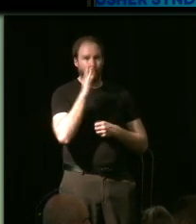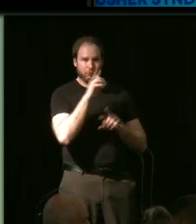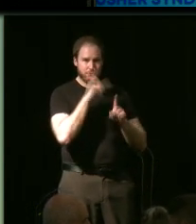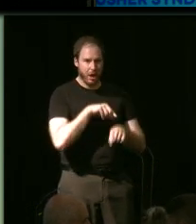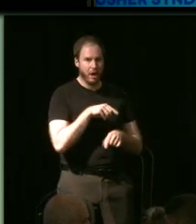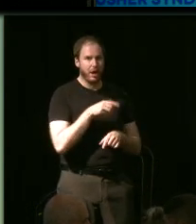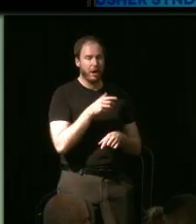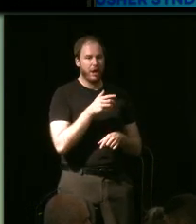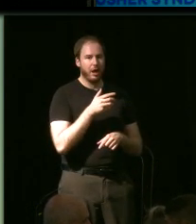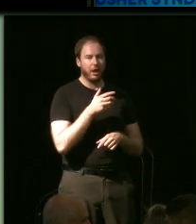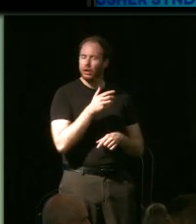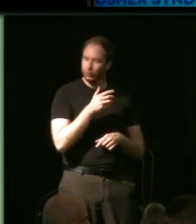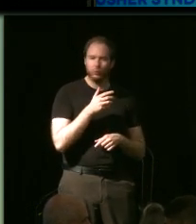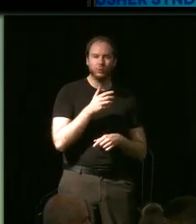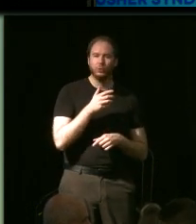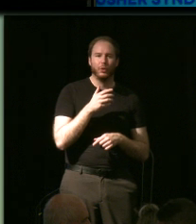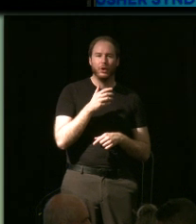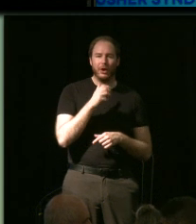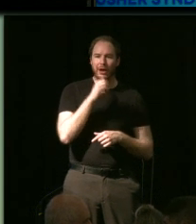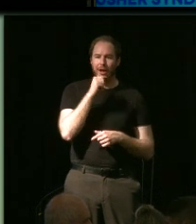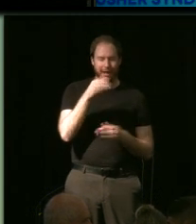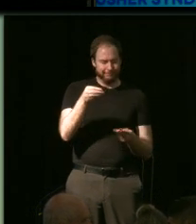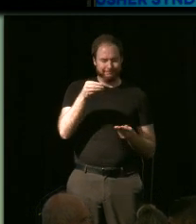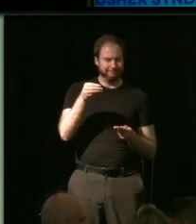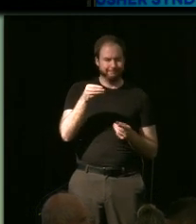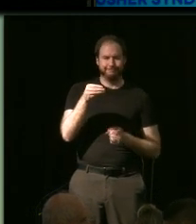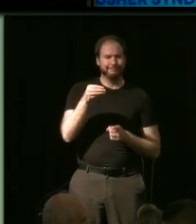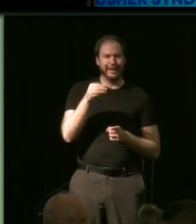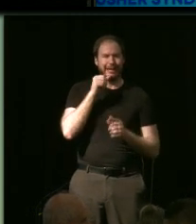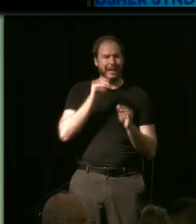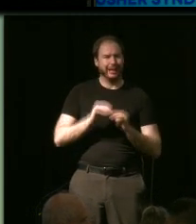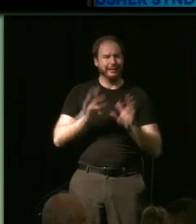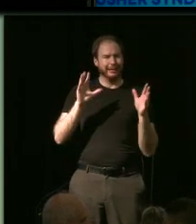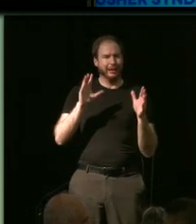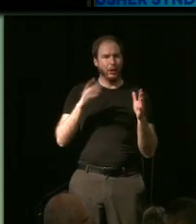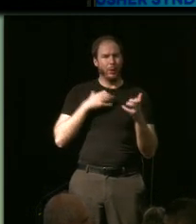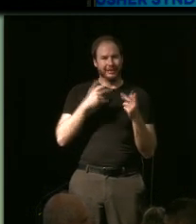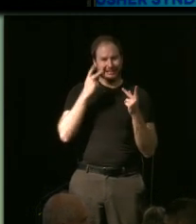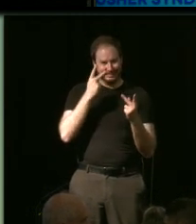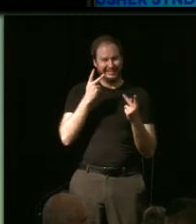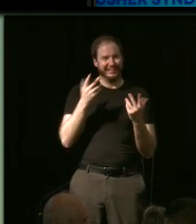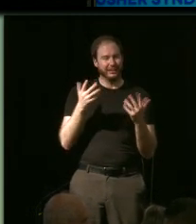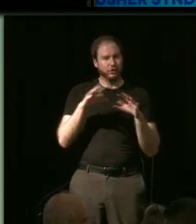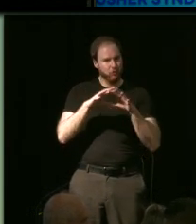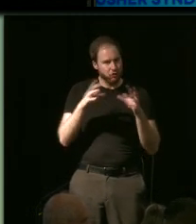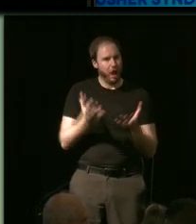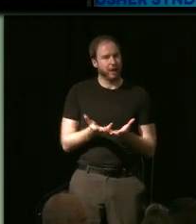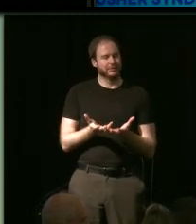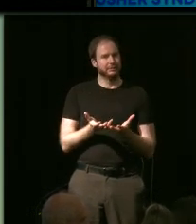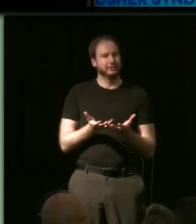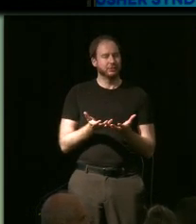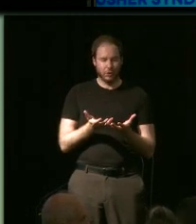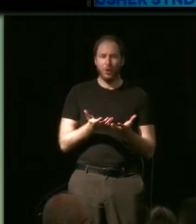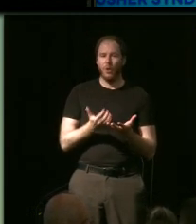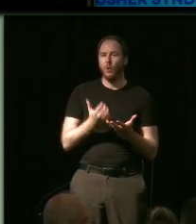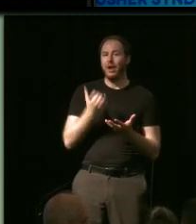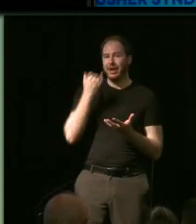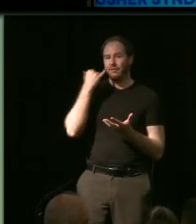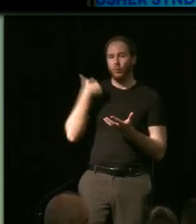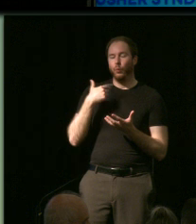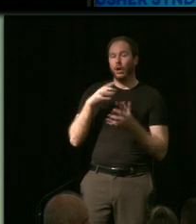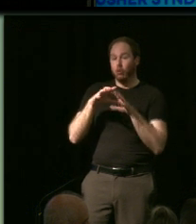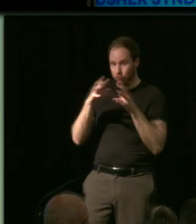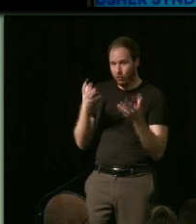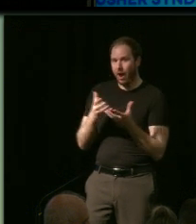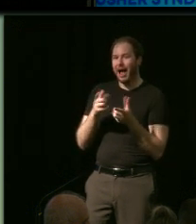right? So it doesn't give you this picture sort of across everyone. And so this enables us to do that, to